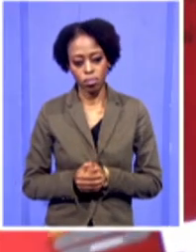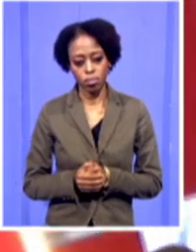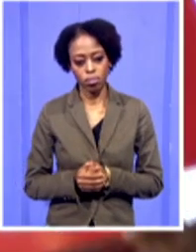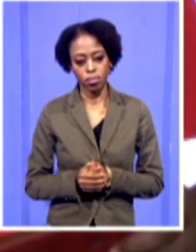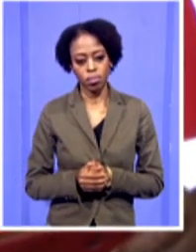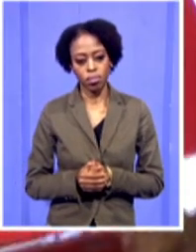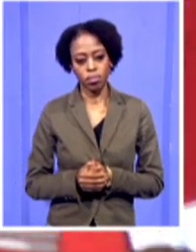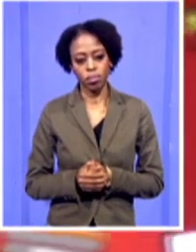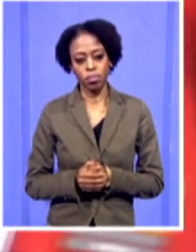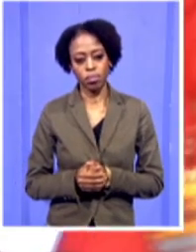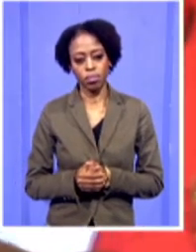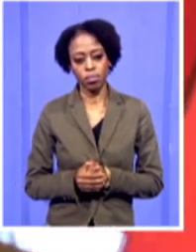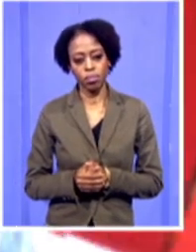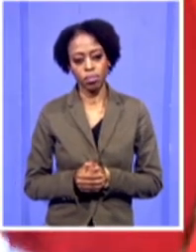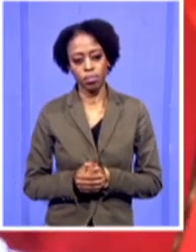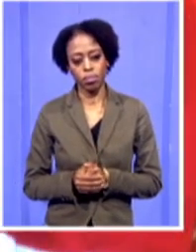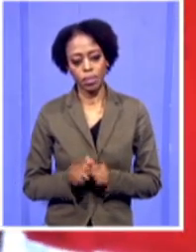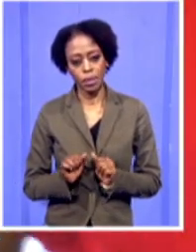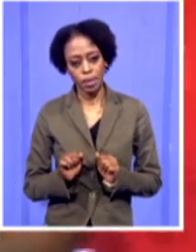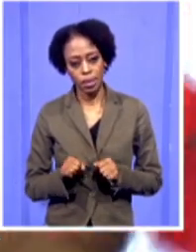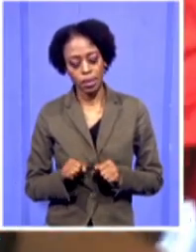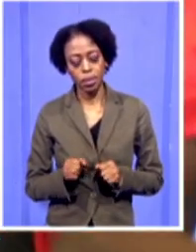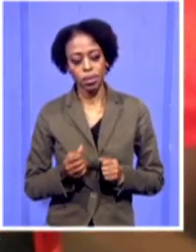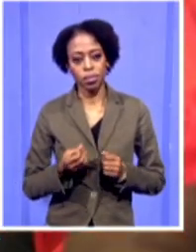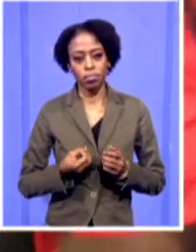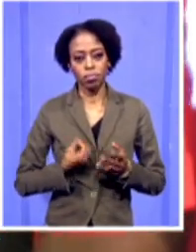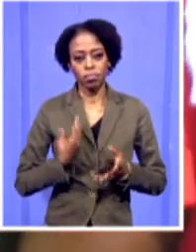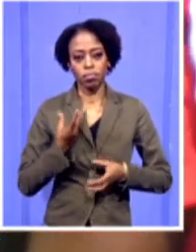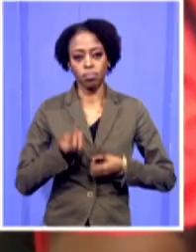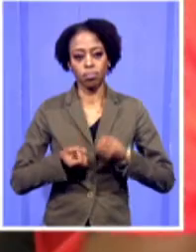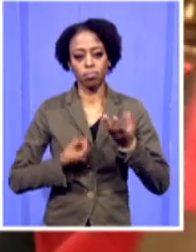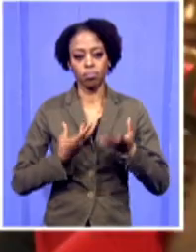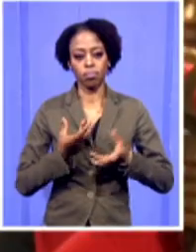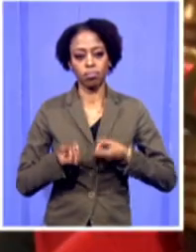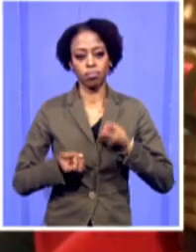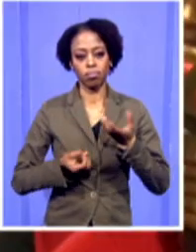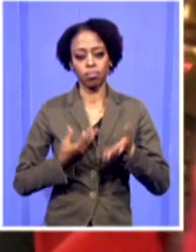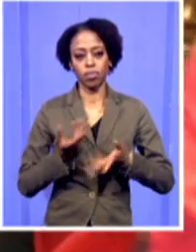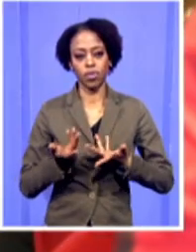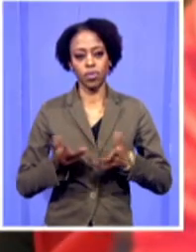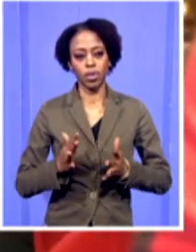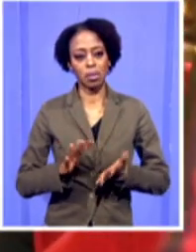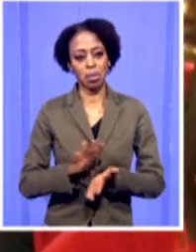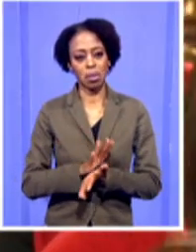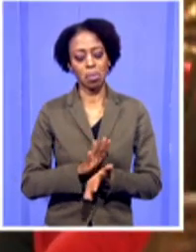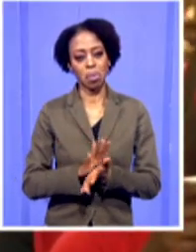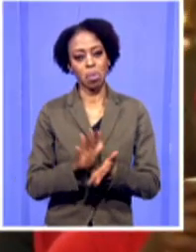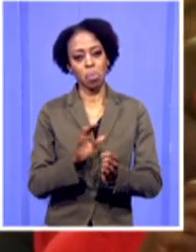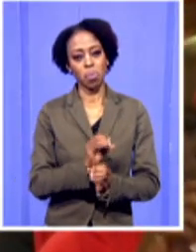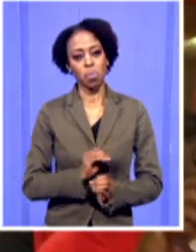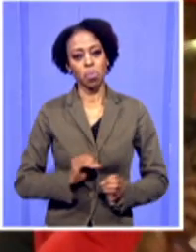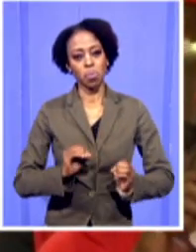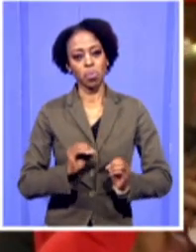We are correct. We have sharply raised our displeasure with the way that